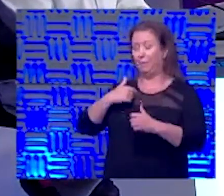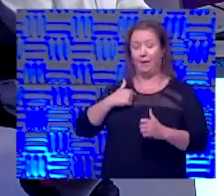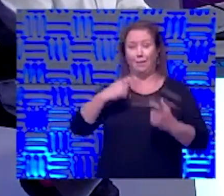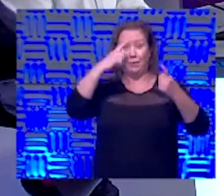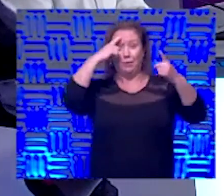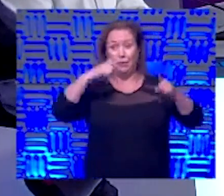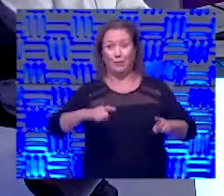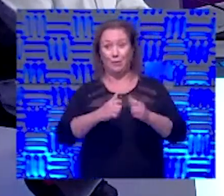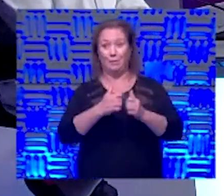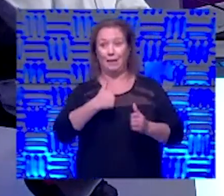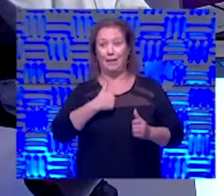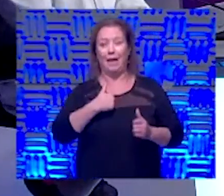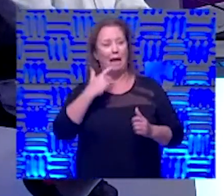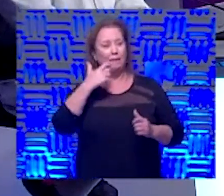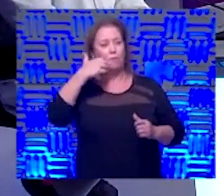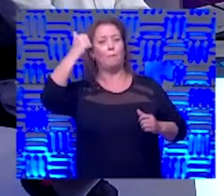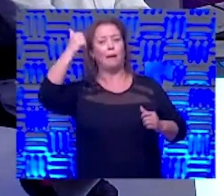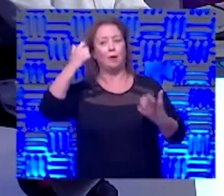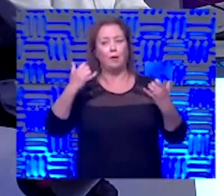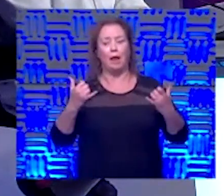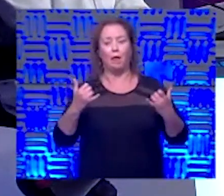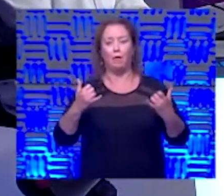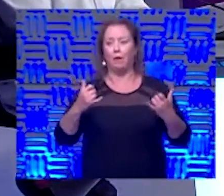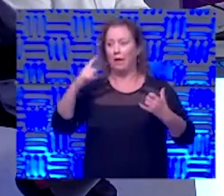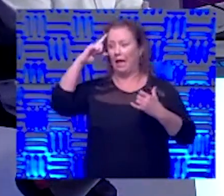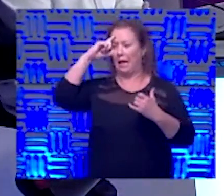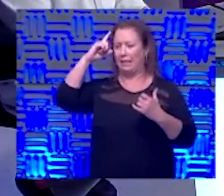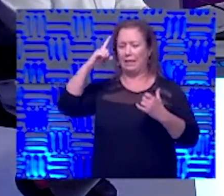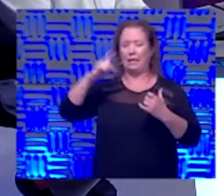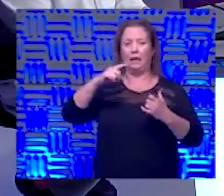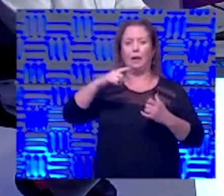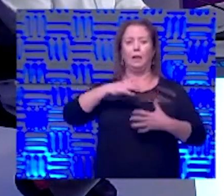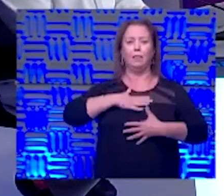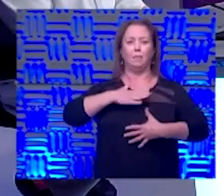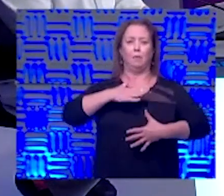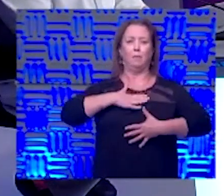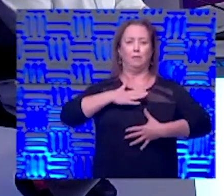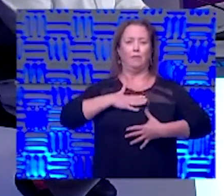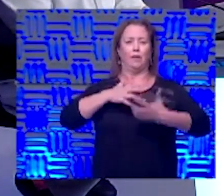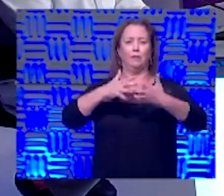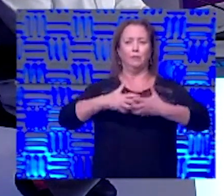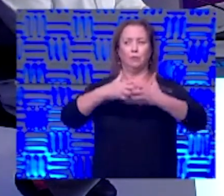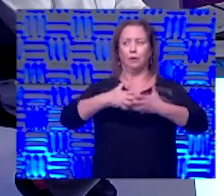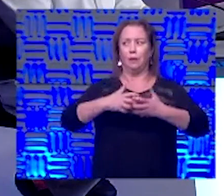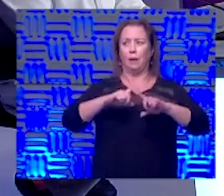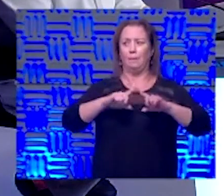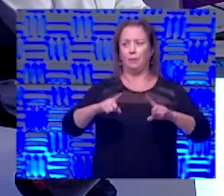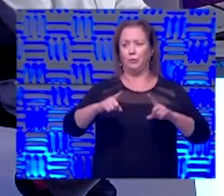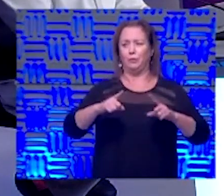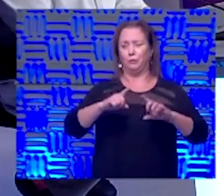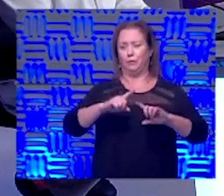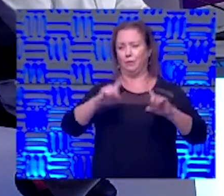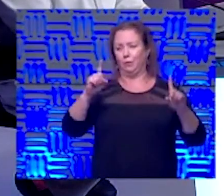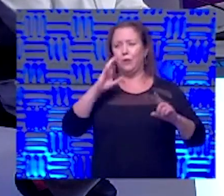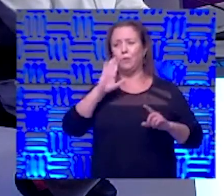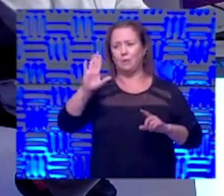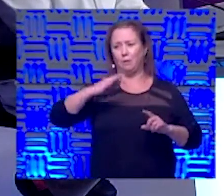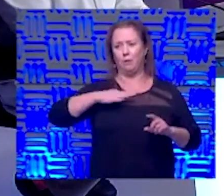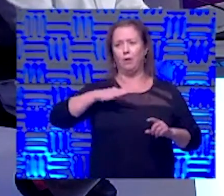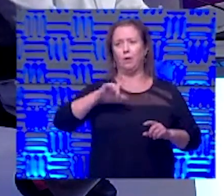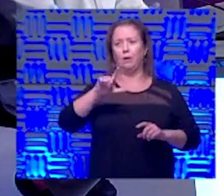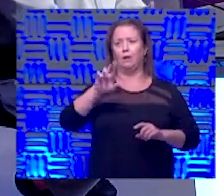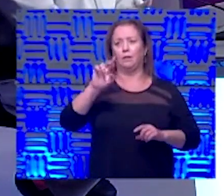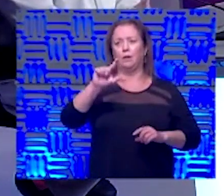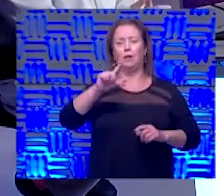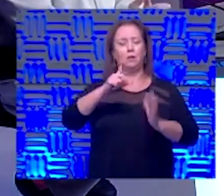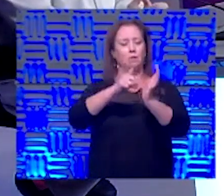that statement or not. I do think we're better at it. I think it's all about the pulmonologist and the ventilator strategy, but you probably want to take some of the credit. Right, our lung doctors